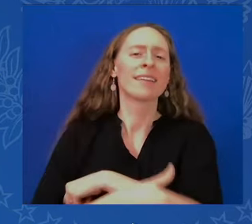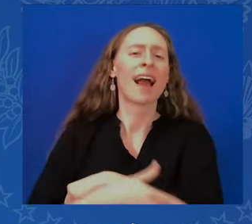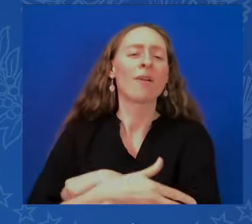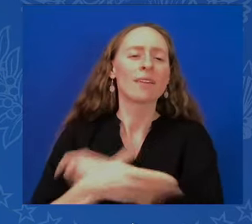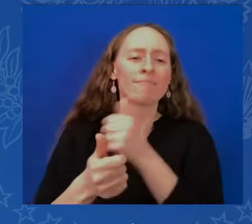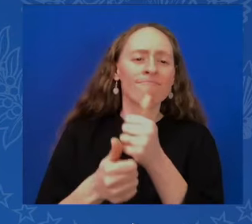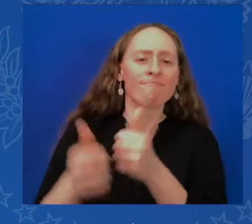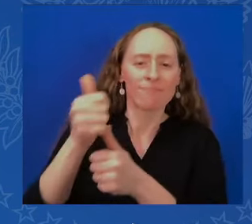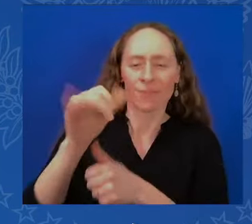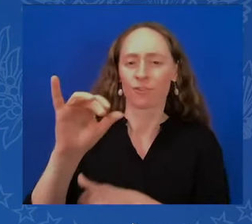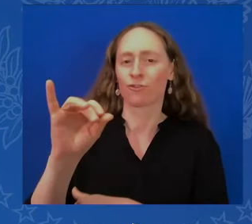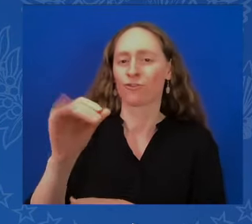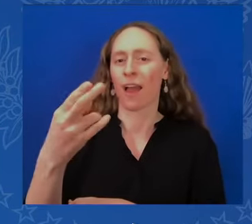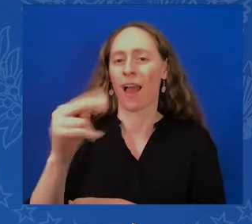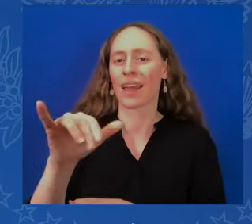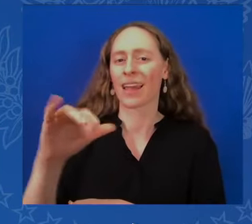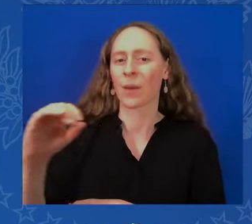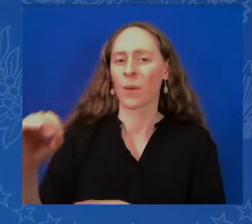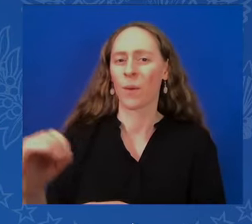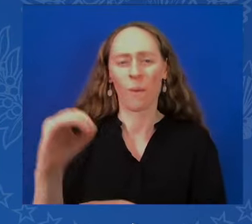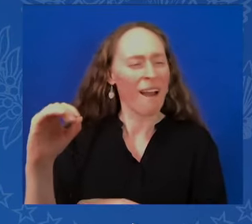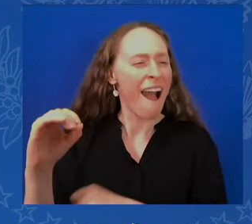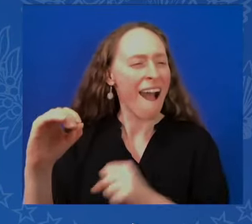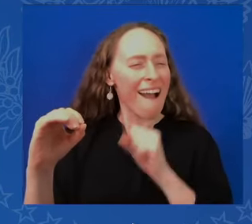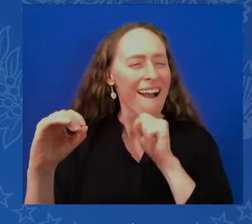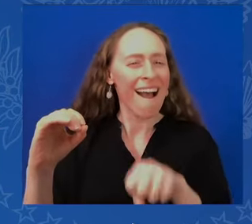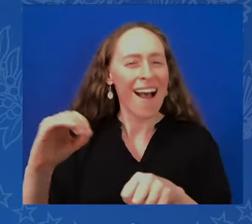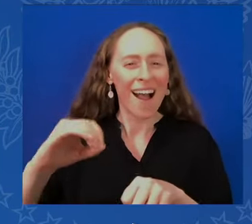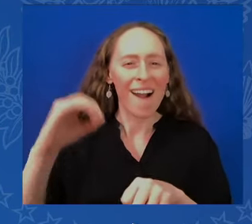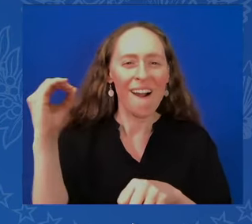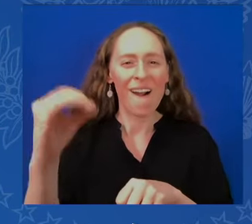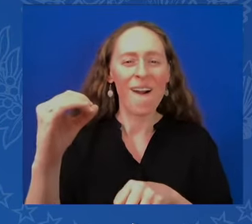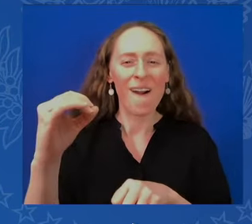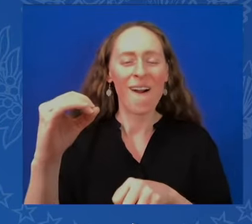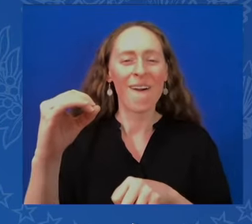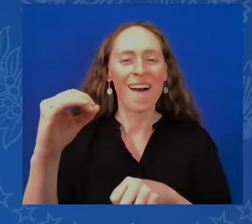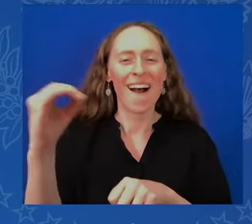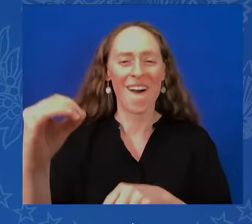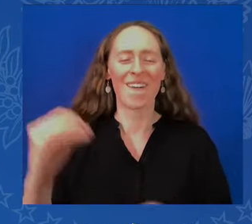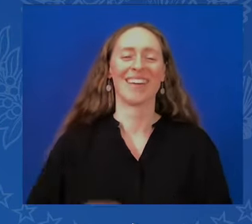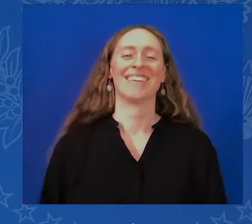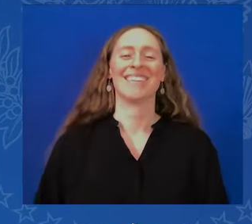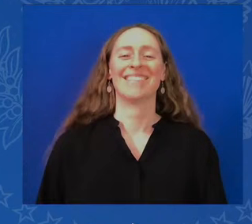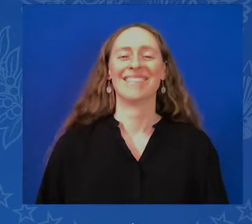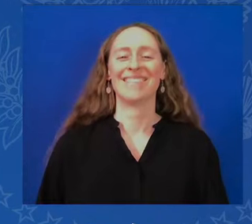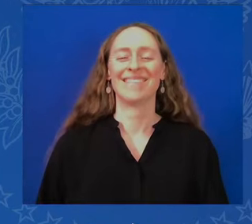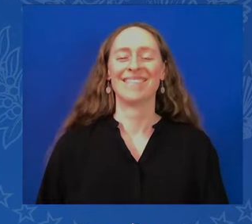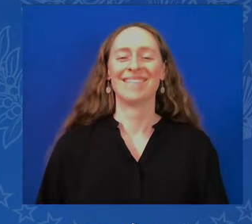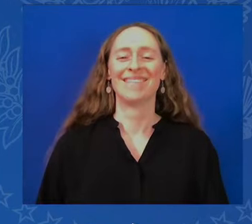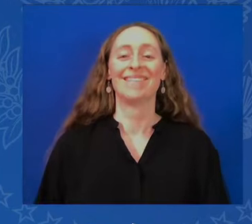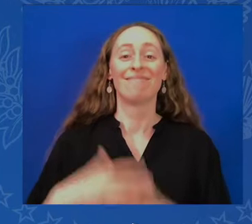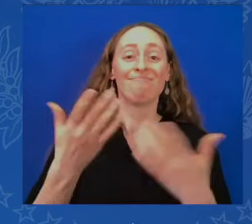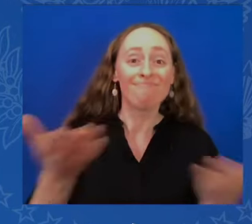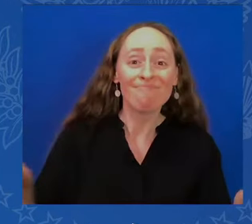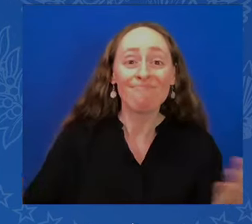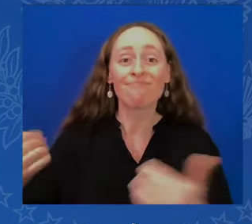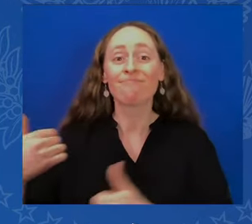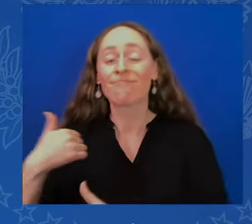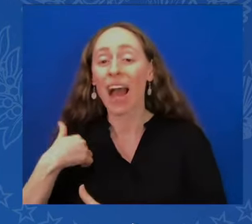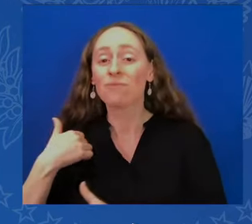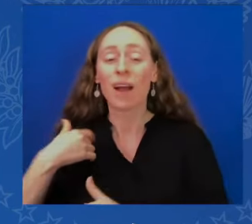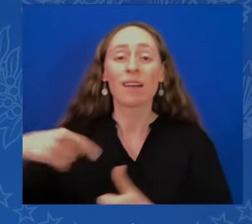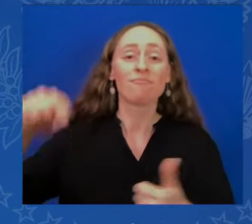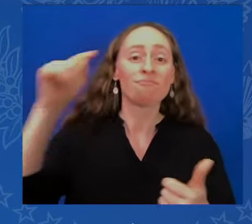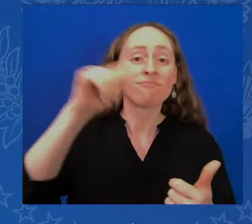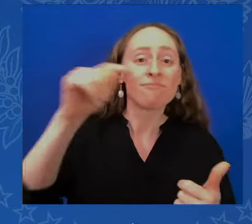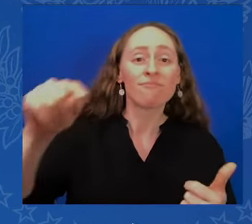To all the military members and first responders, and most importantly, the people of Maryland, I'm here to say